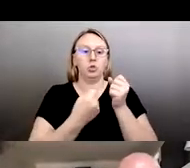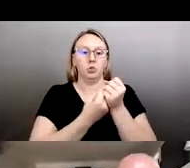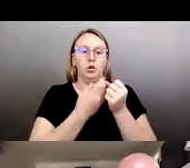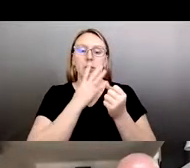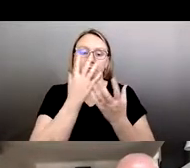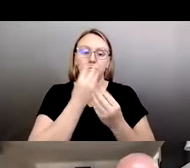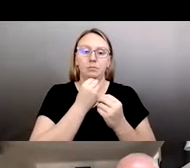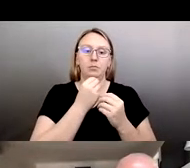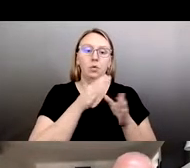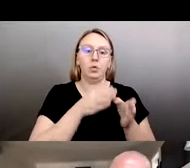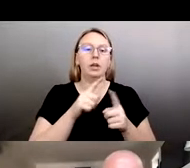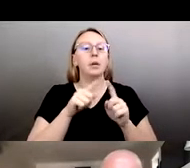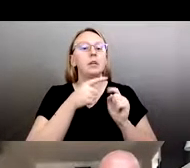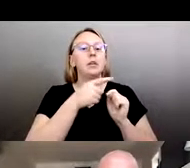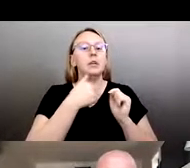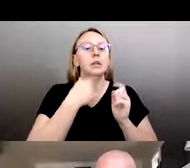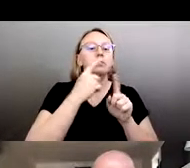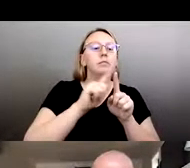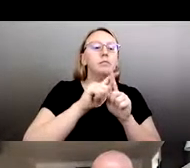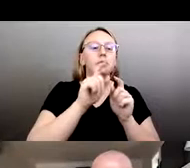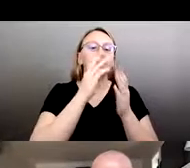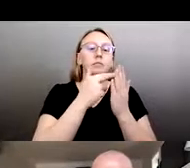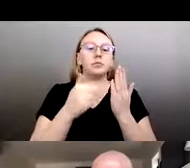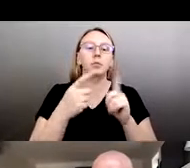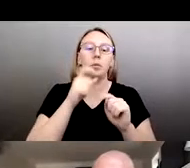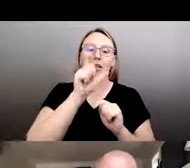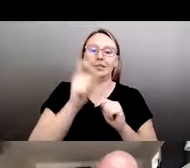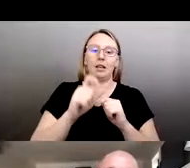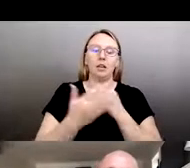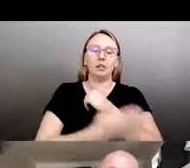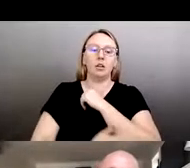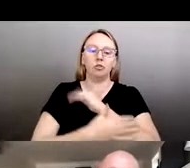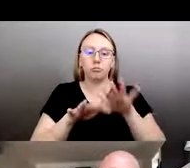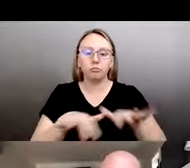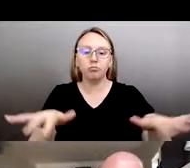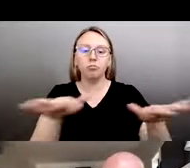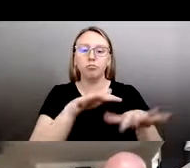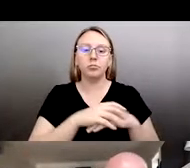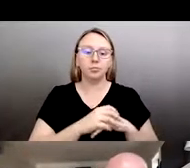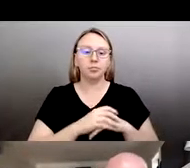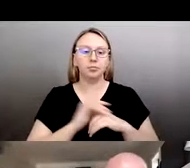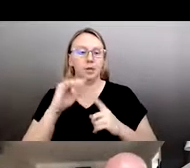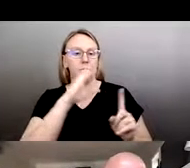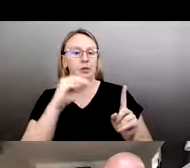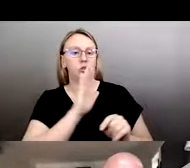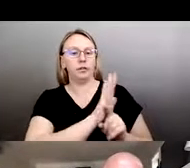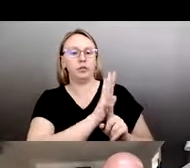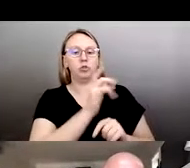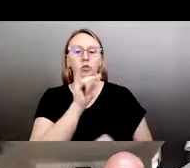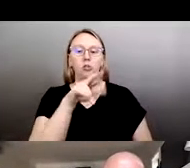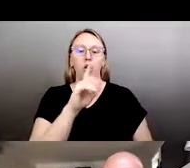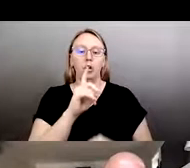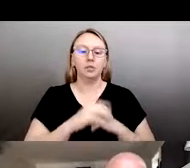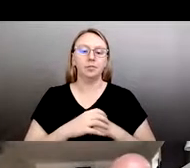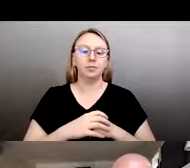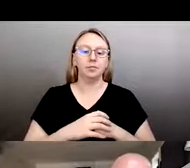murals of the Italian countryside. This is an image of his yard that Roger Brown took. And his yard was also